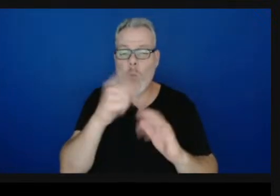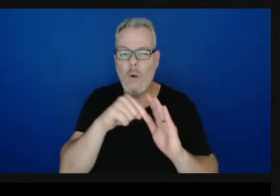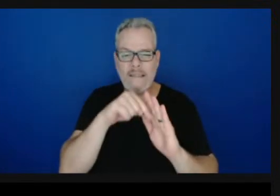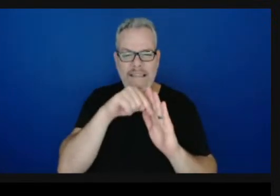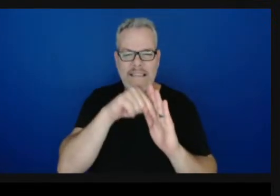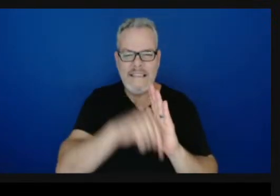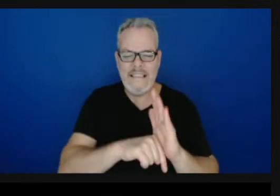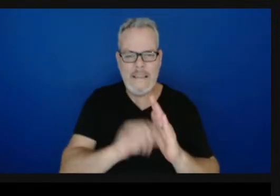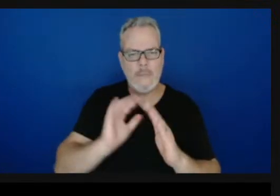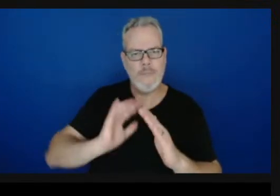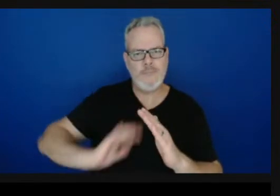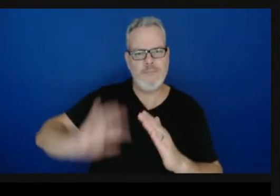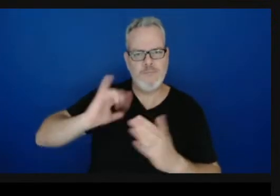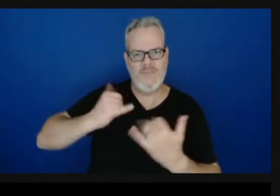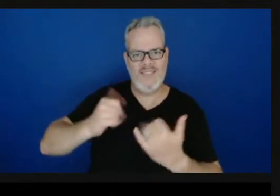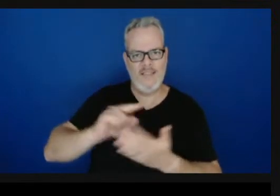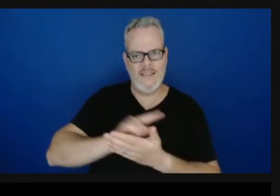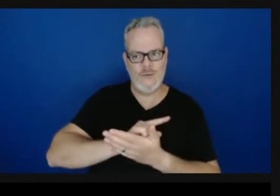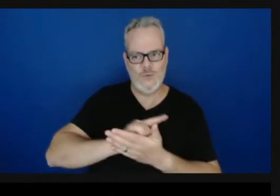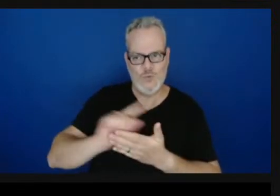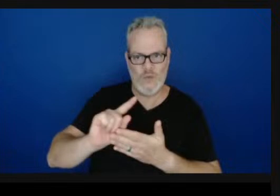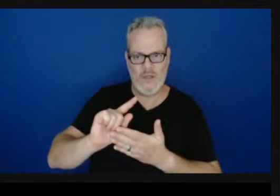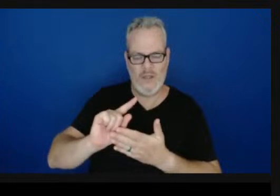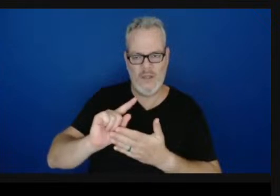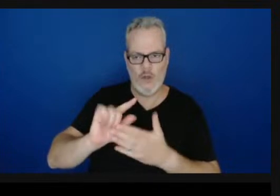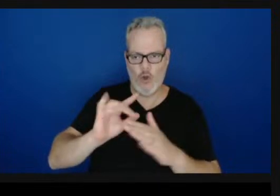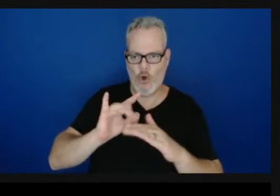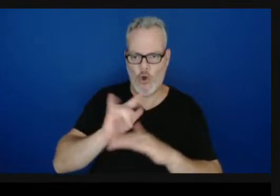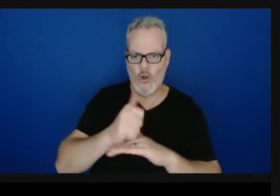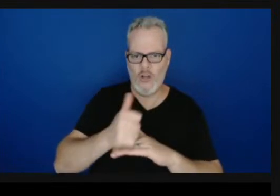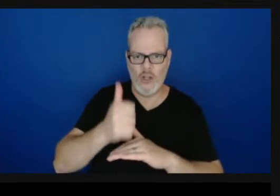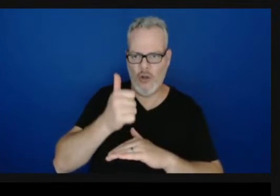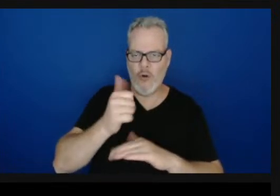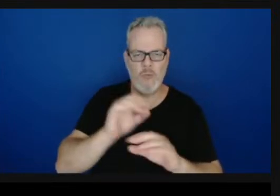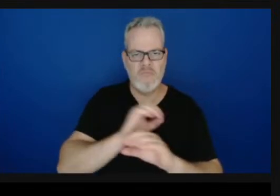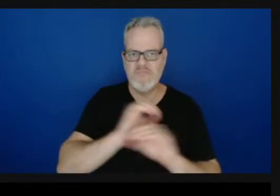week, but not a whole lot to really talk about there.